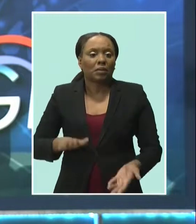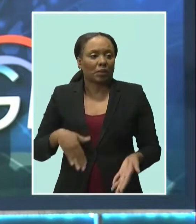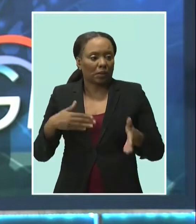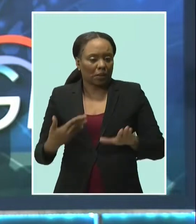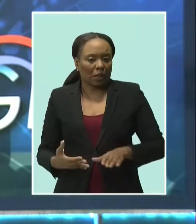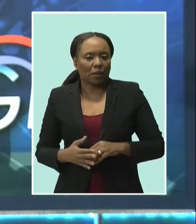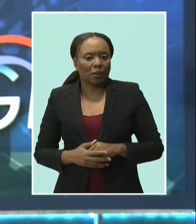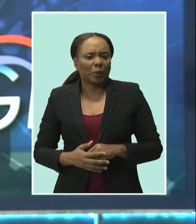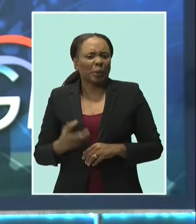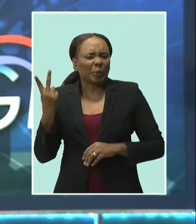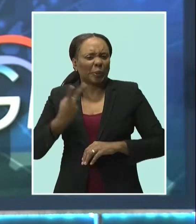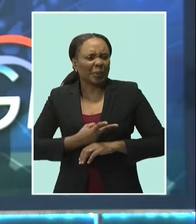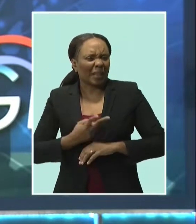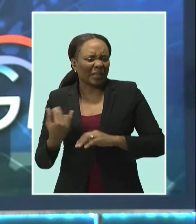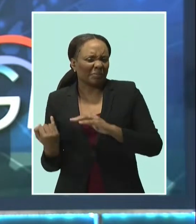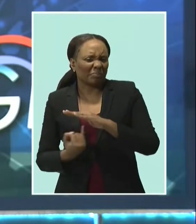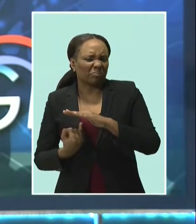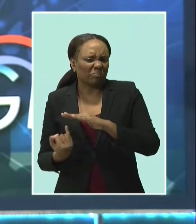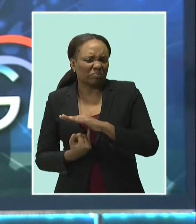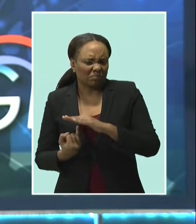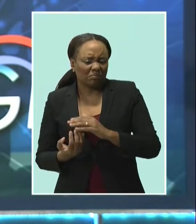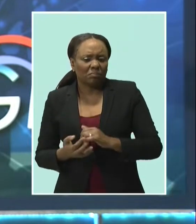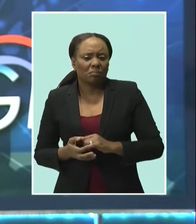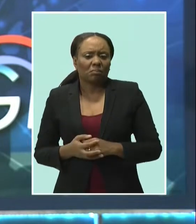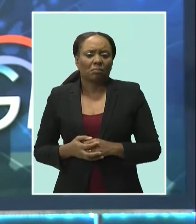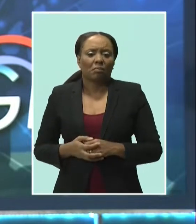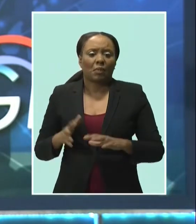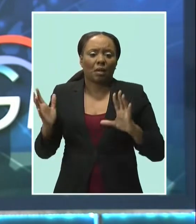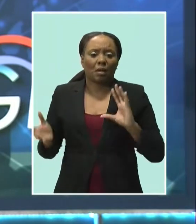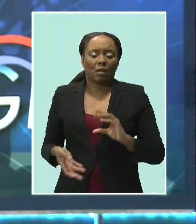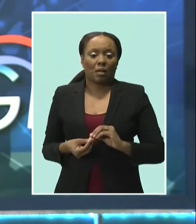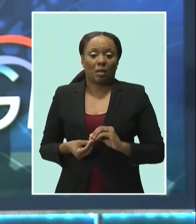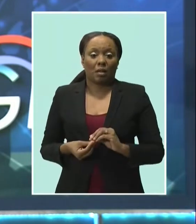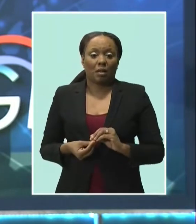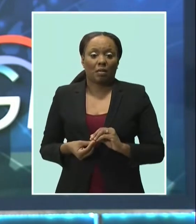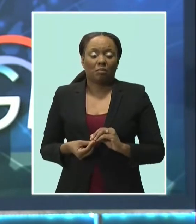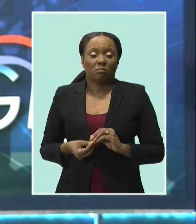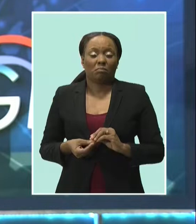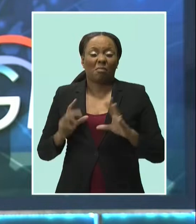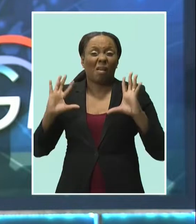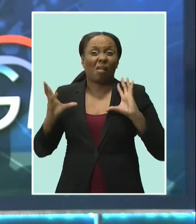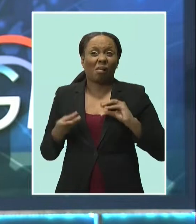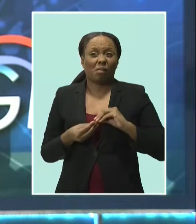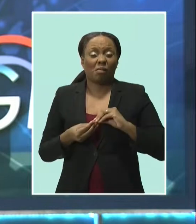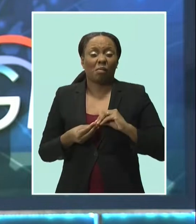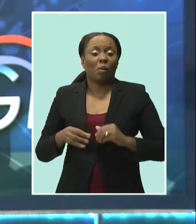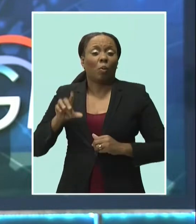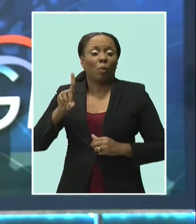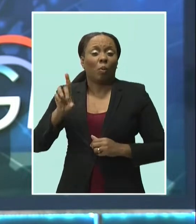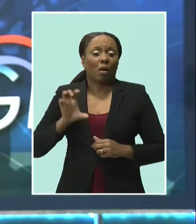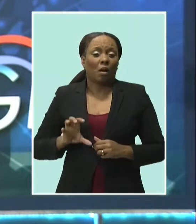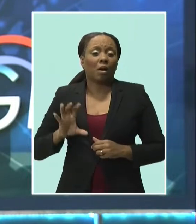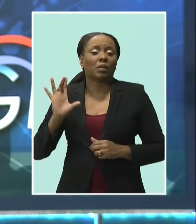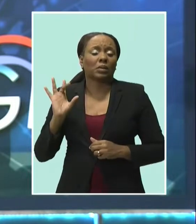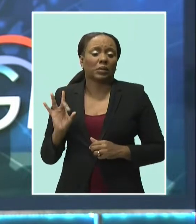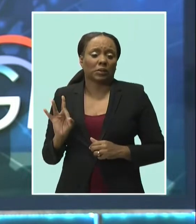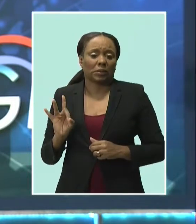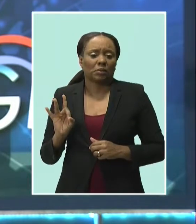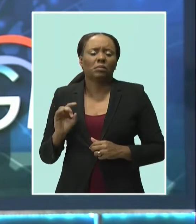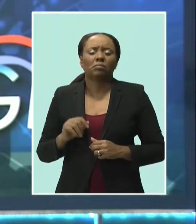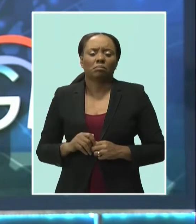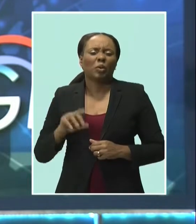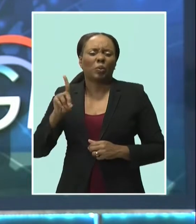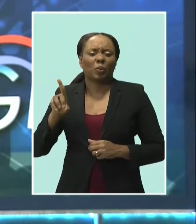to the virus after spending 2 days in primary isolation at the Harrison Point facility. The death toll from COVID-19